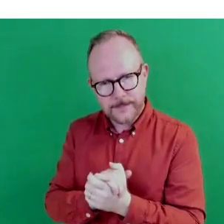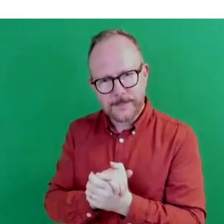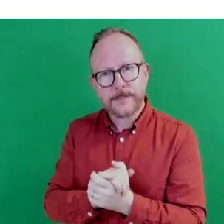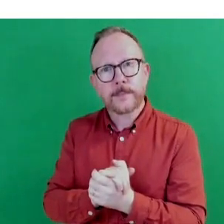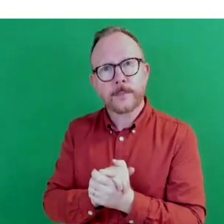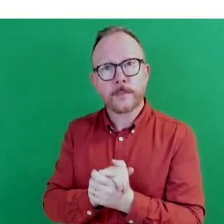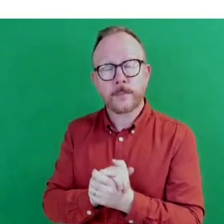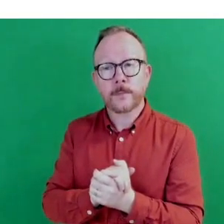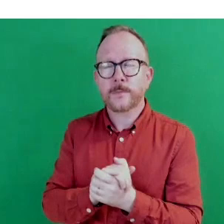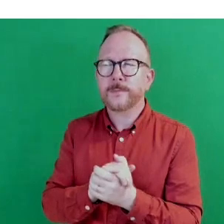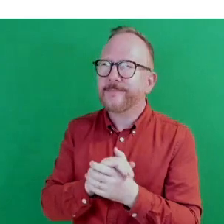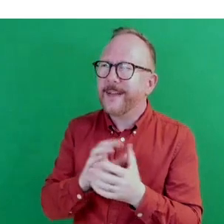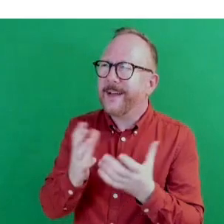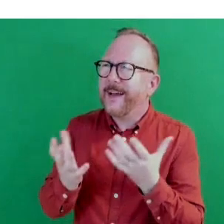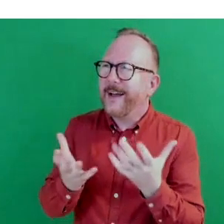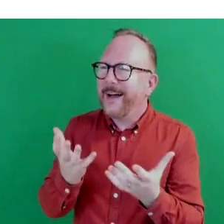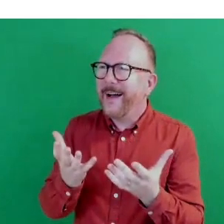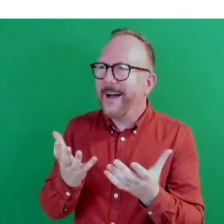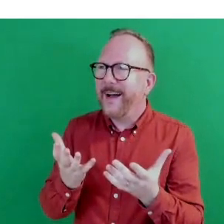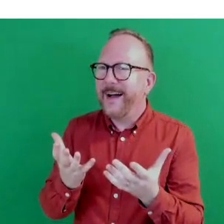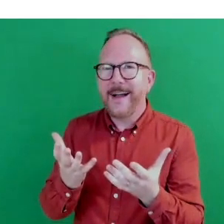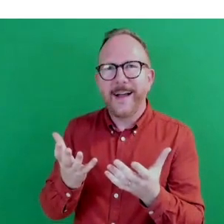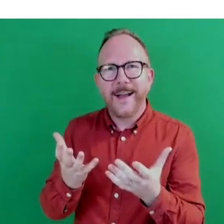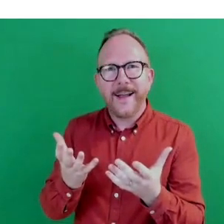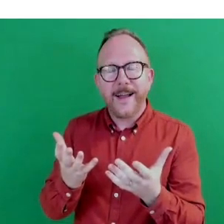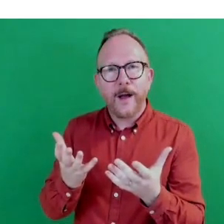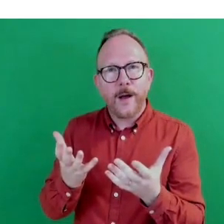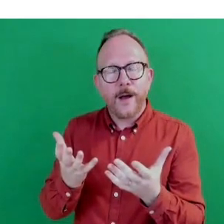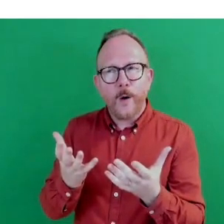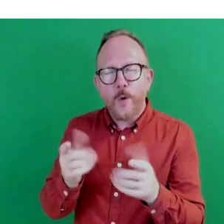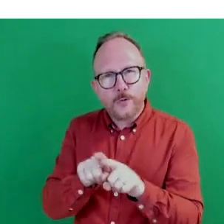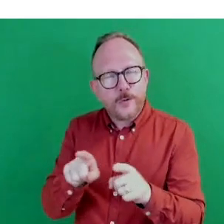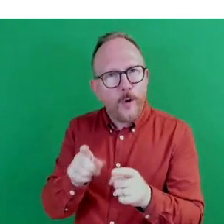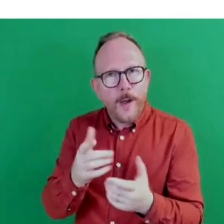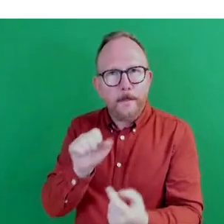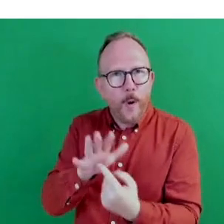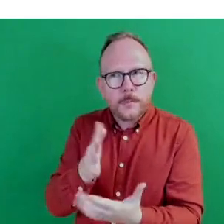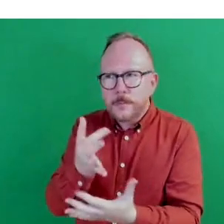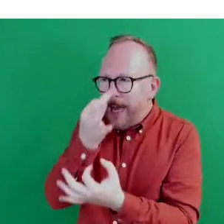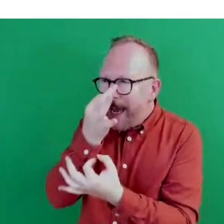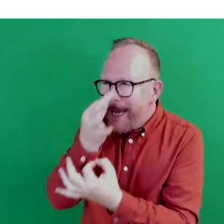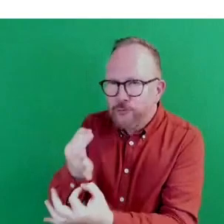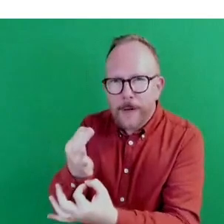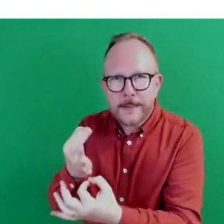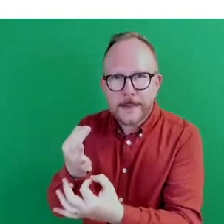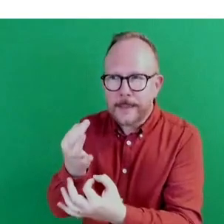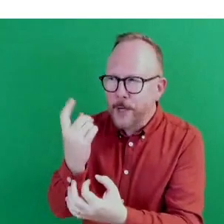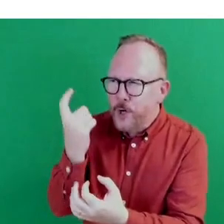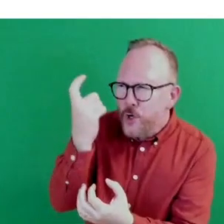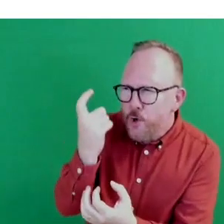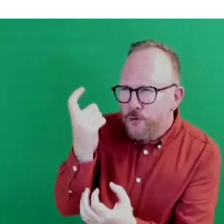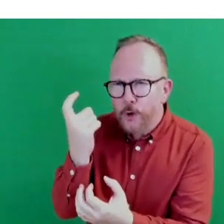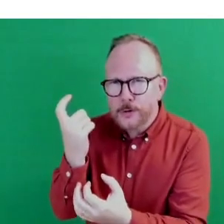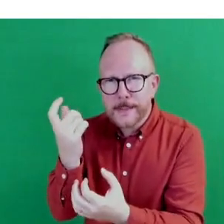it's kind of having that real interest and curiosity and willingness and motivation to help